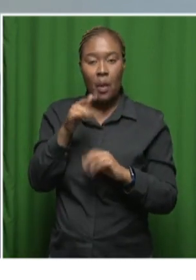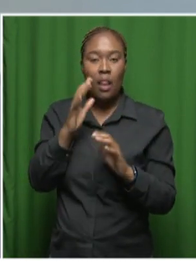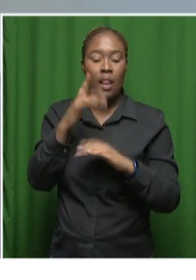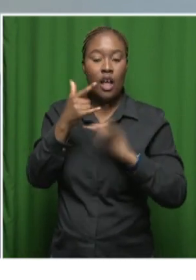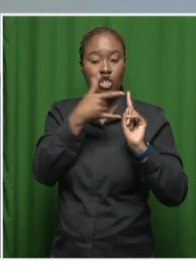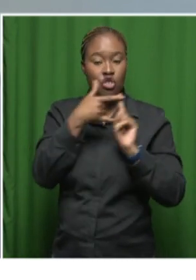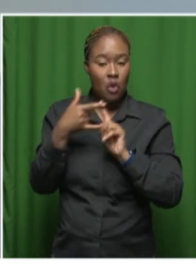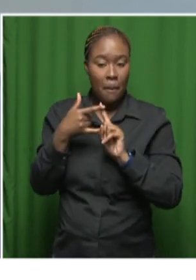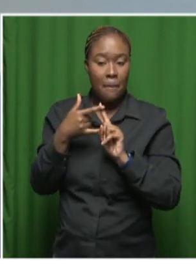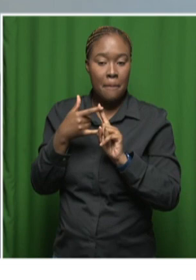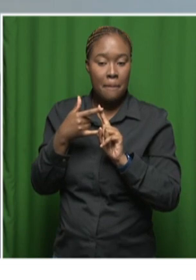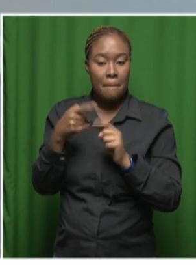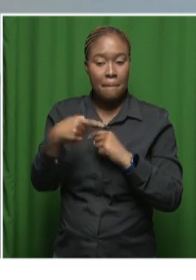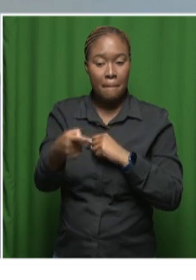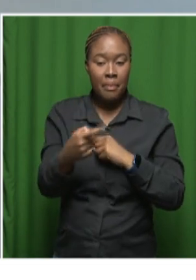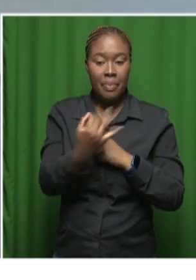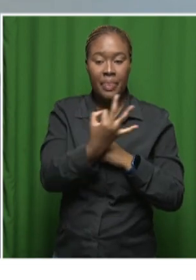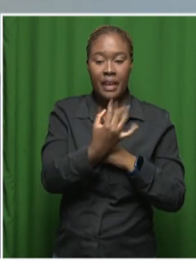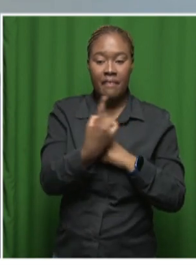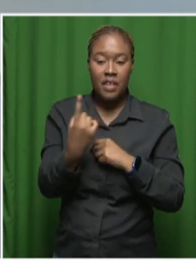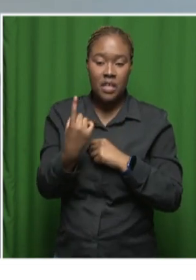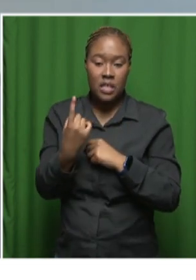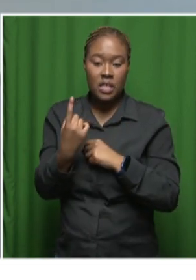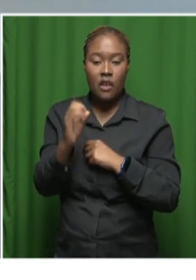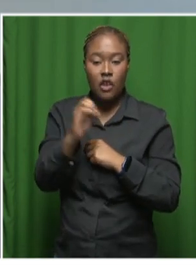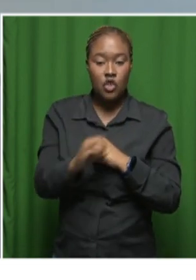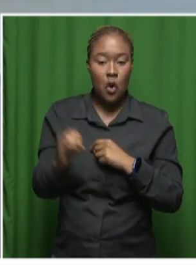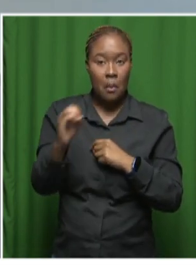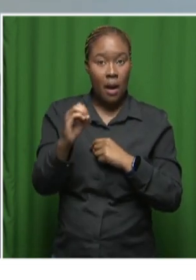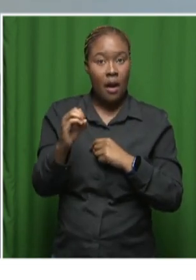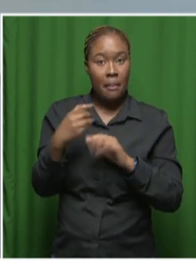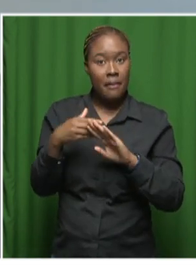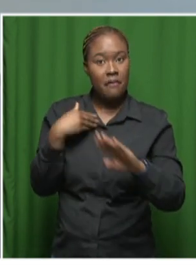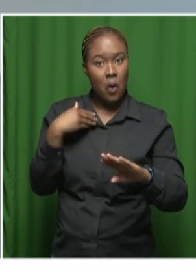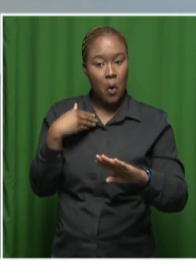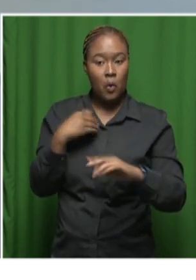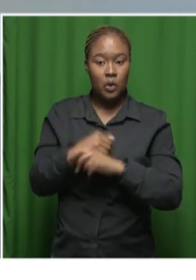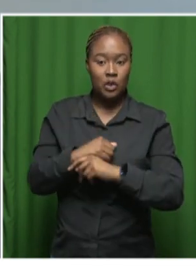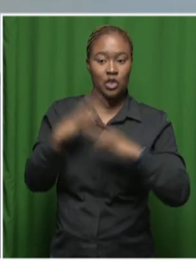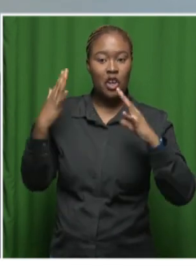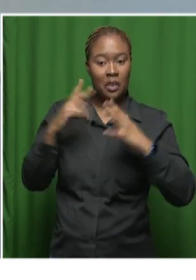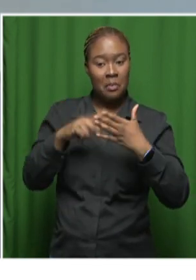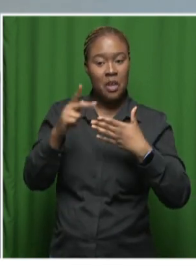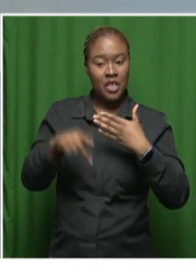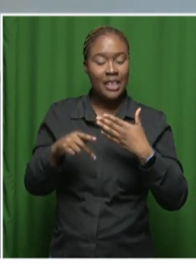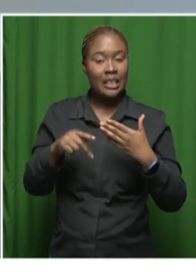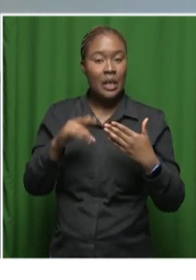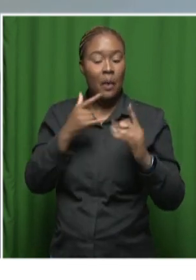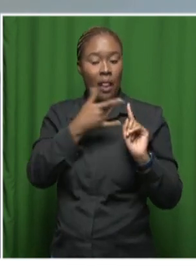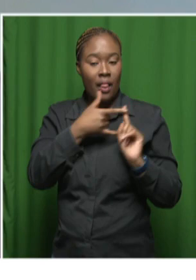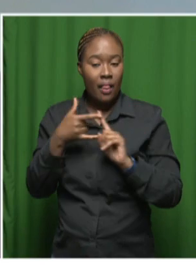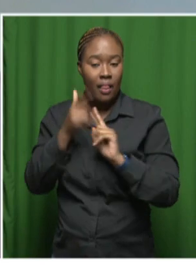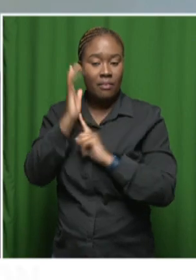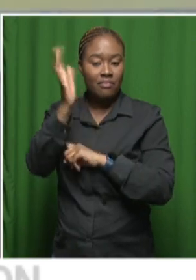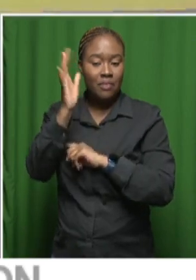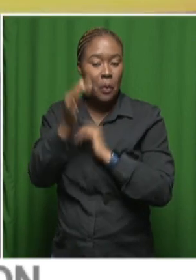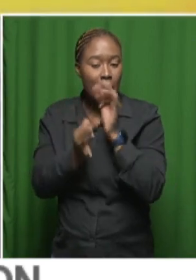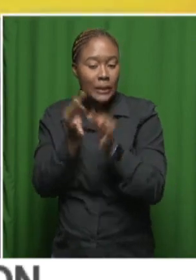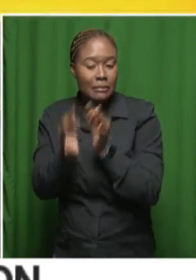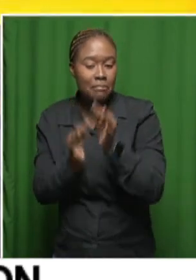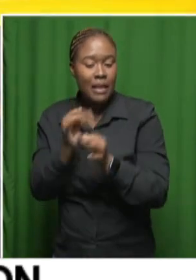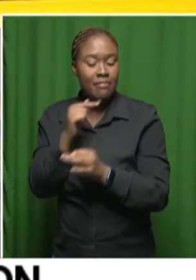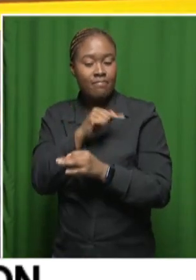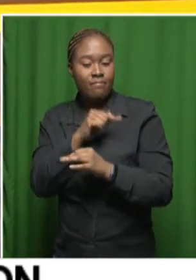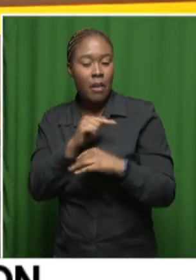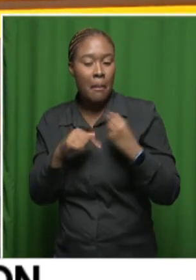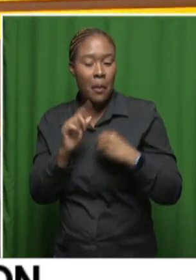conversation on the 31st of October before the hackathon happens. And yeah, we're looking forward to it. All right. Carol Jaji, thank you so